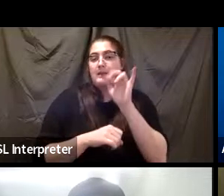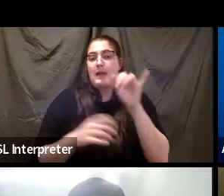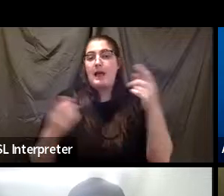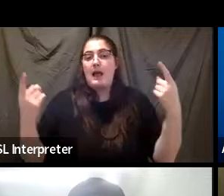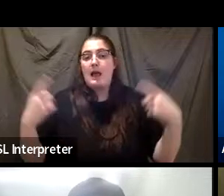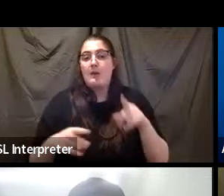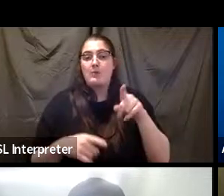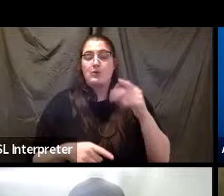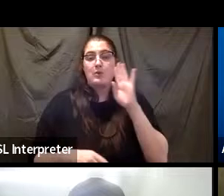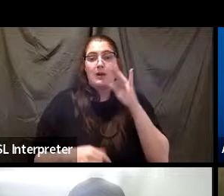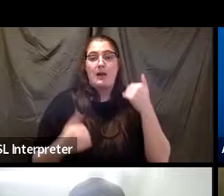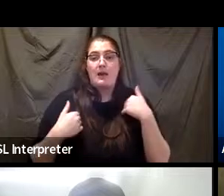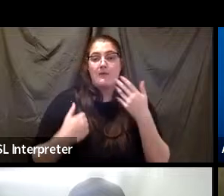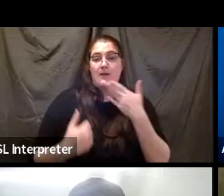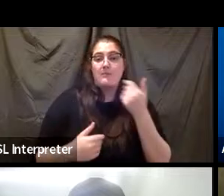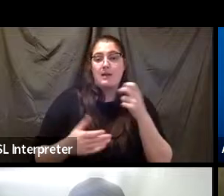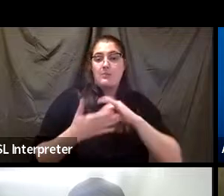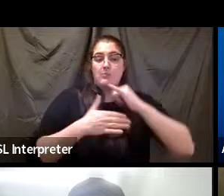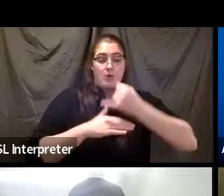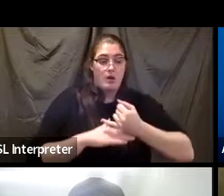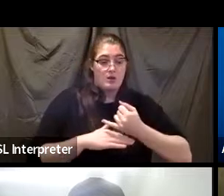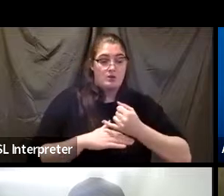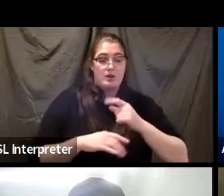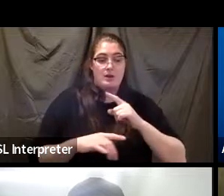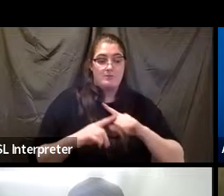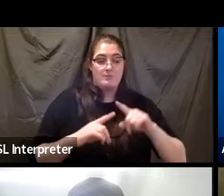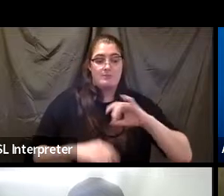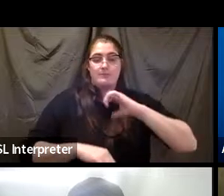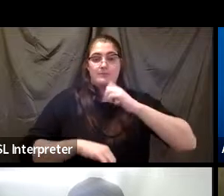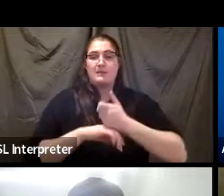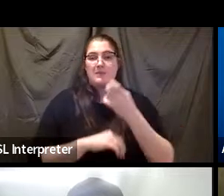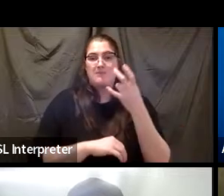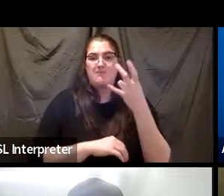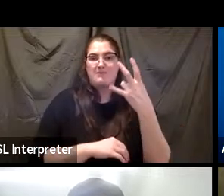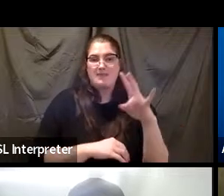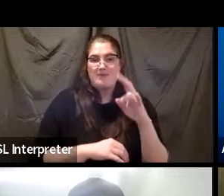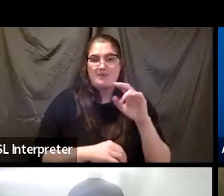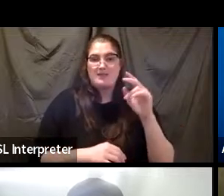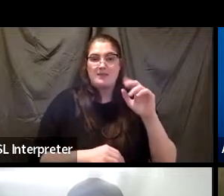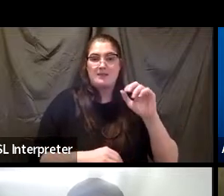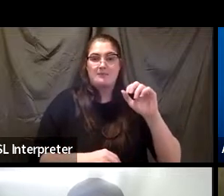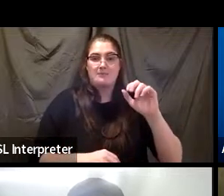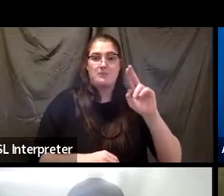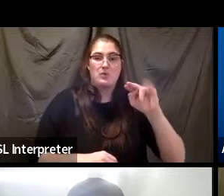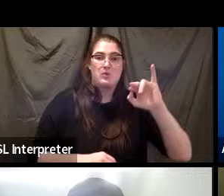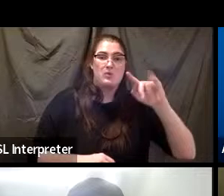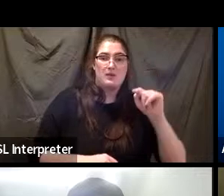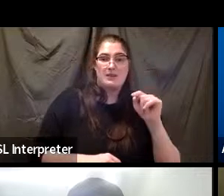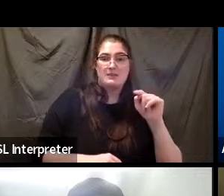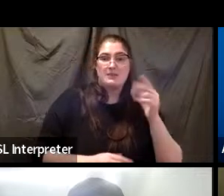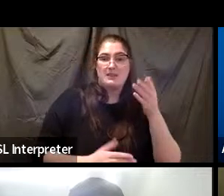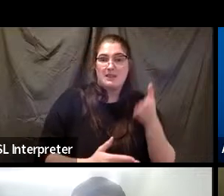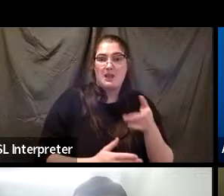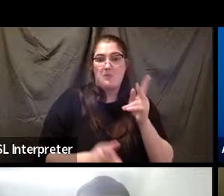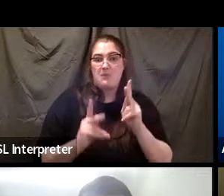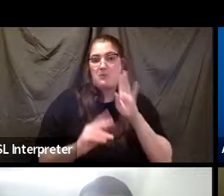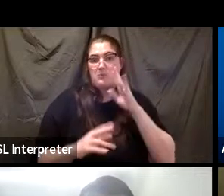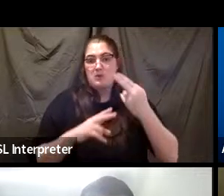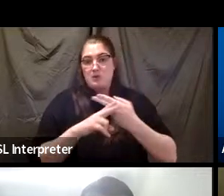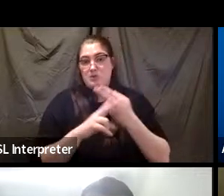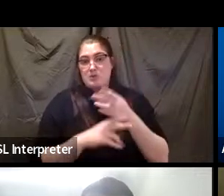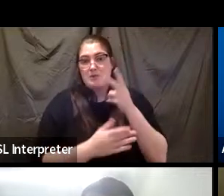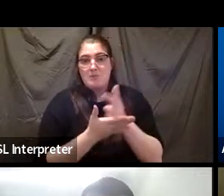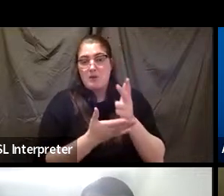have a better project. But just to place 17 units there, I know folks are going to be using parking. There seems to